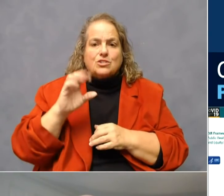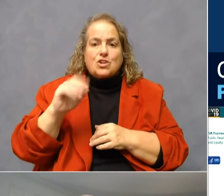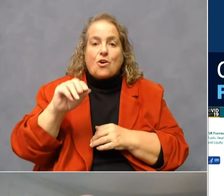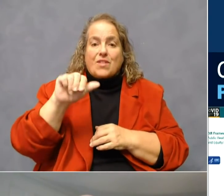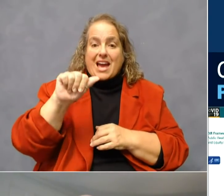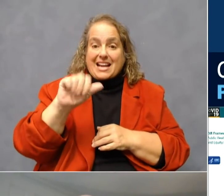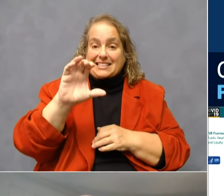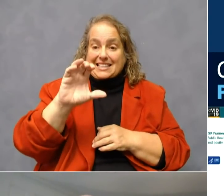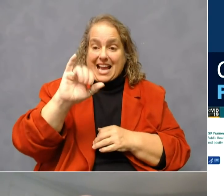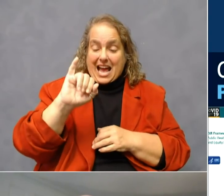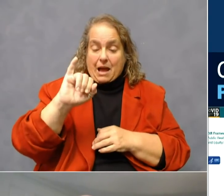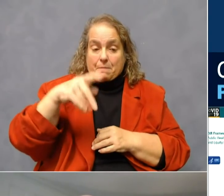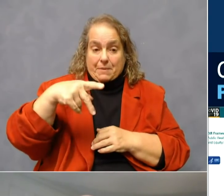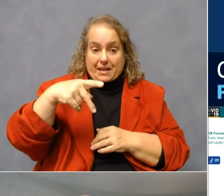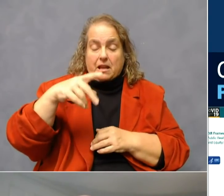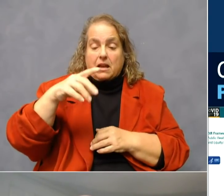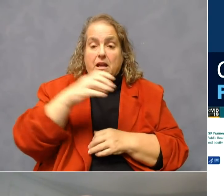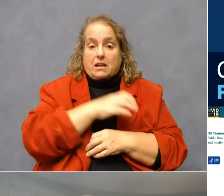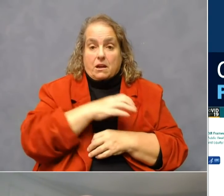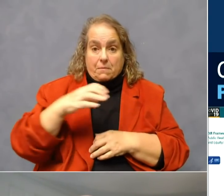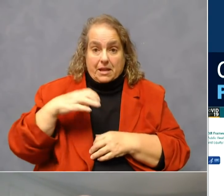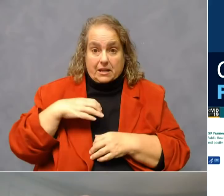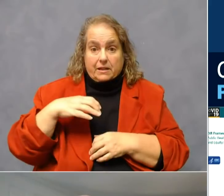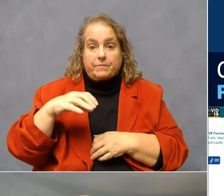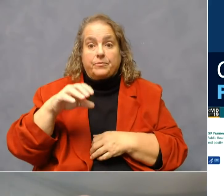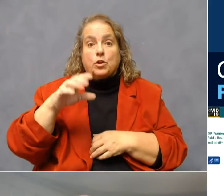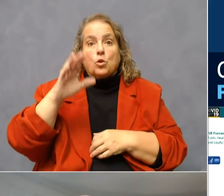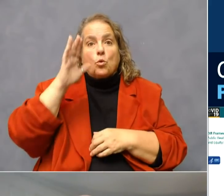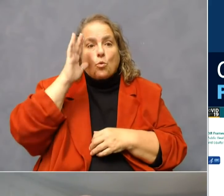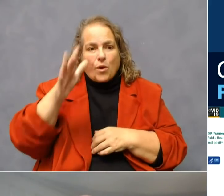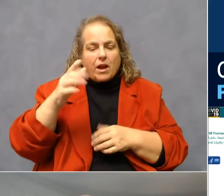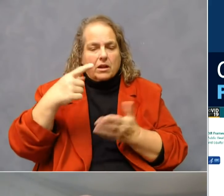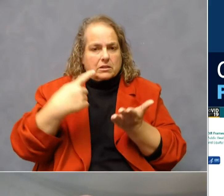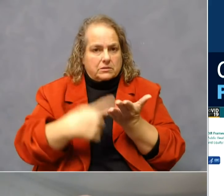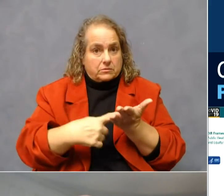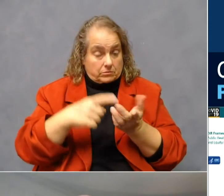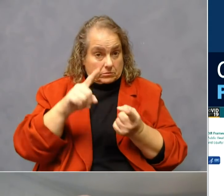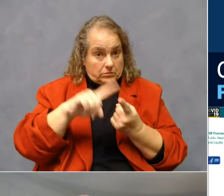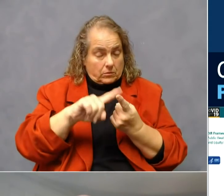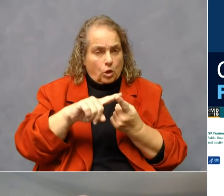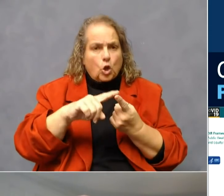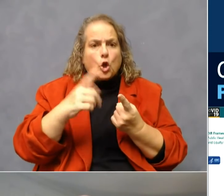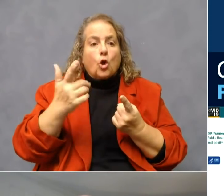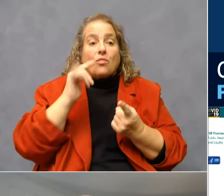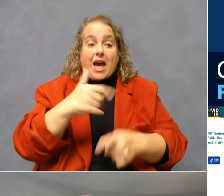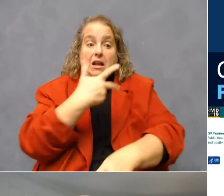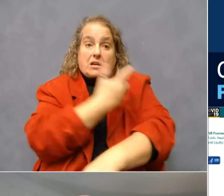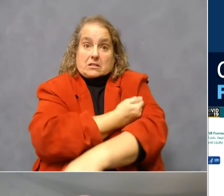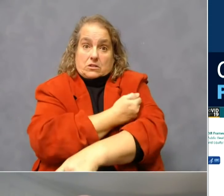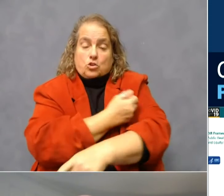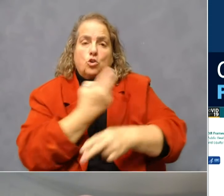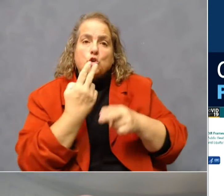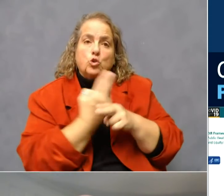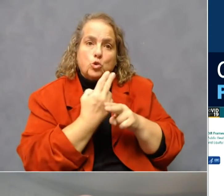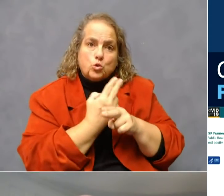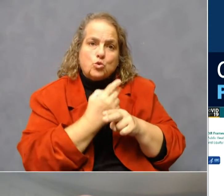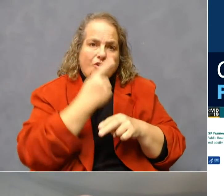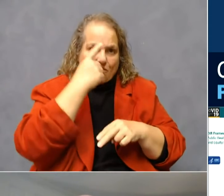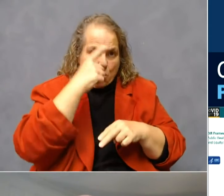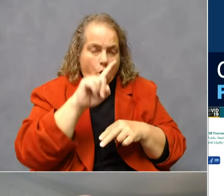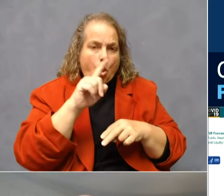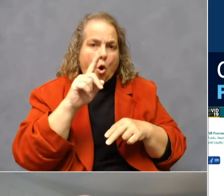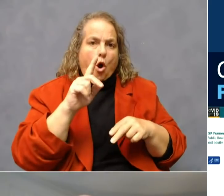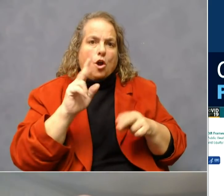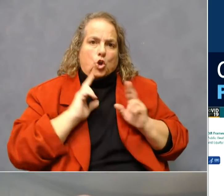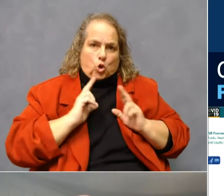one, do they advise the vaccine be used to vaccinate human beings? So they'll review the data determine if they agree with the